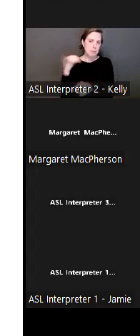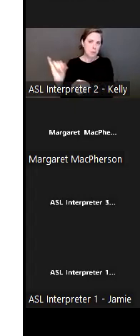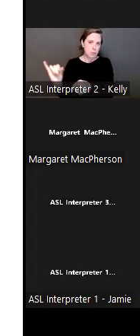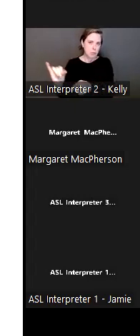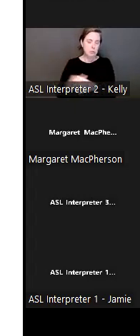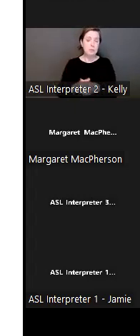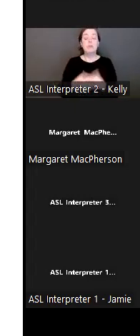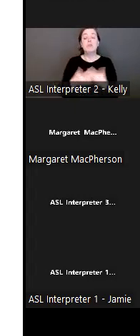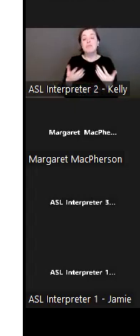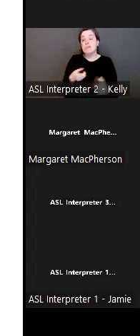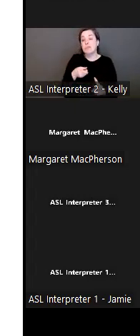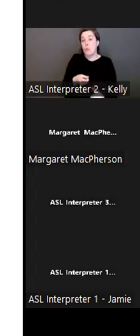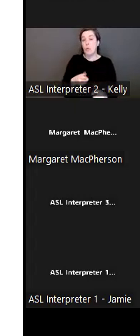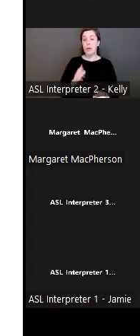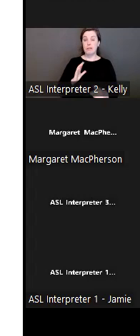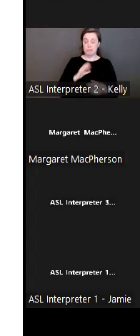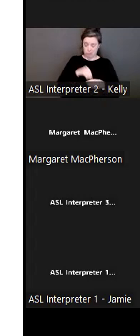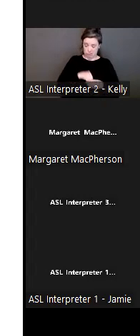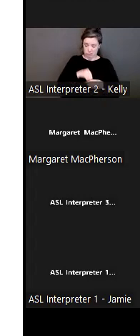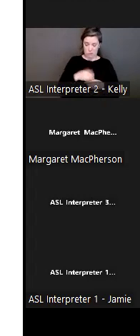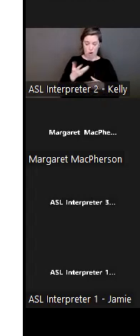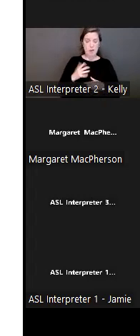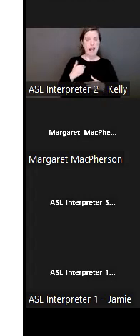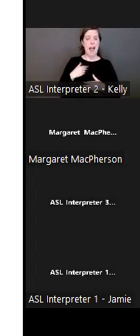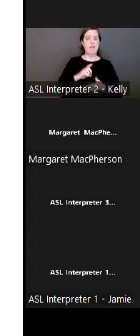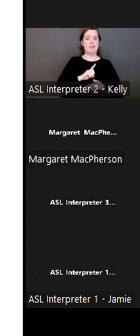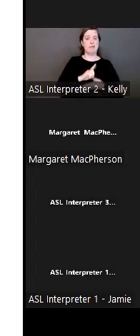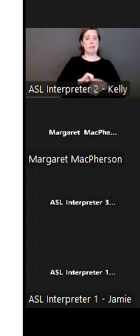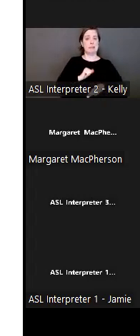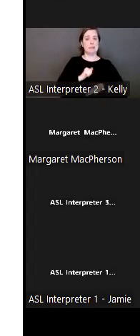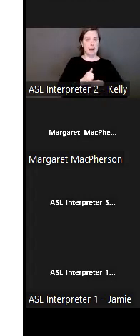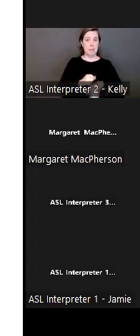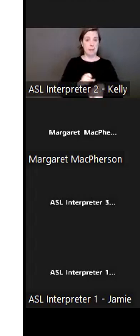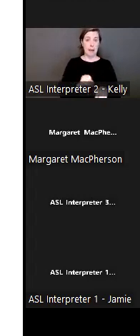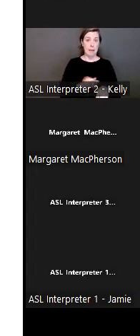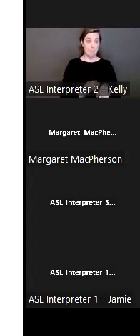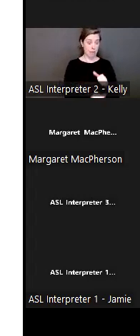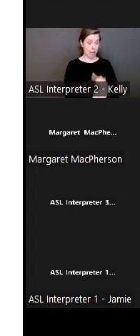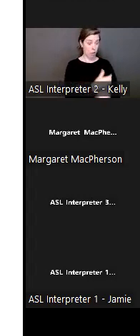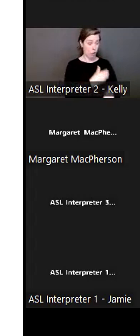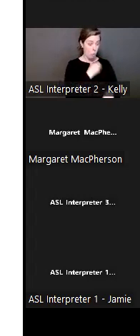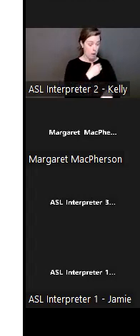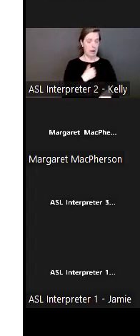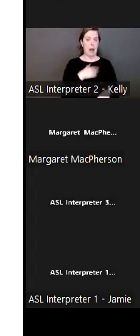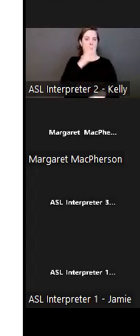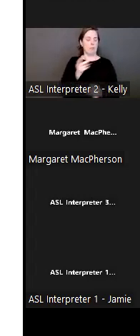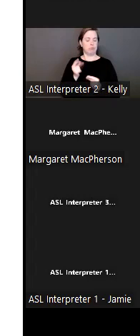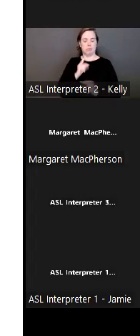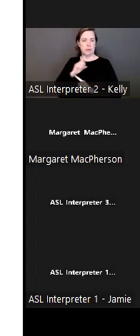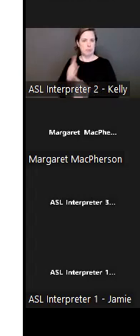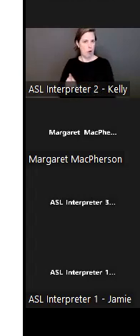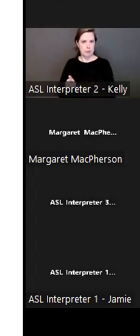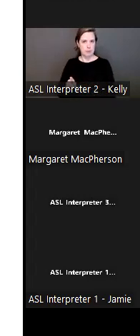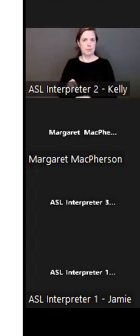to respond to significant forms of threats in ways that protect ourselves. And another important point is that